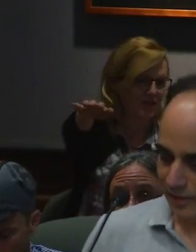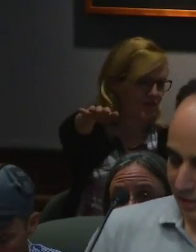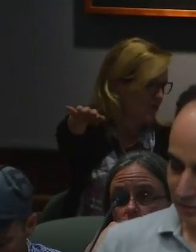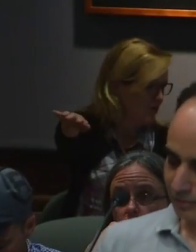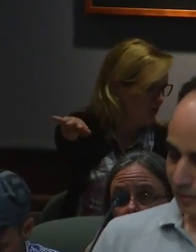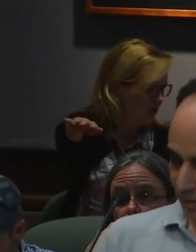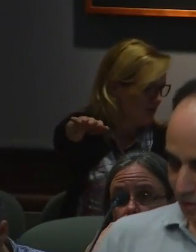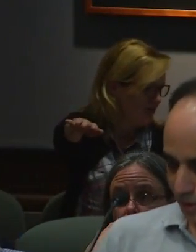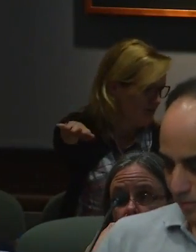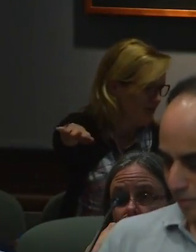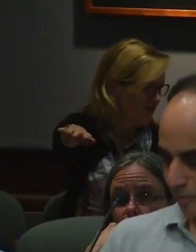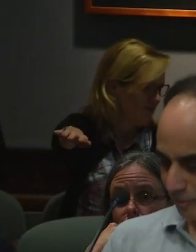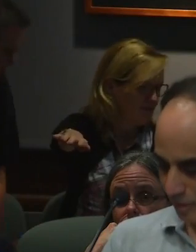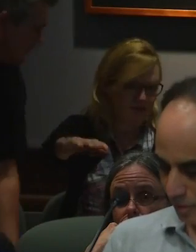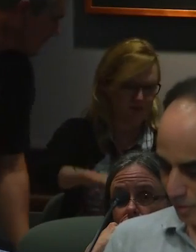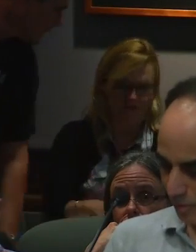Good evening. Lost my